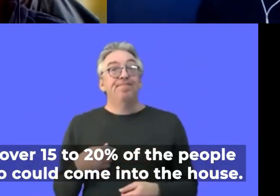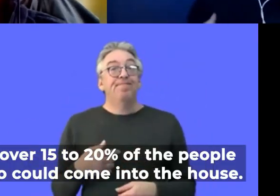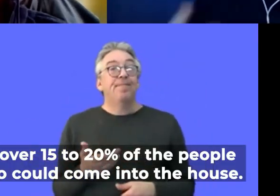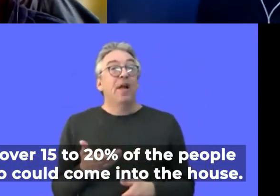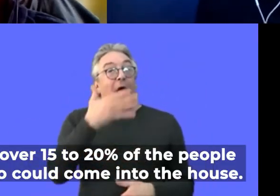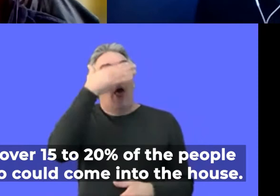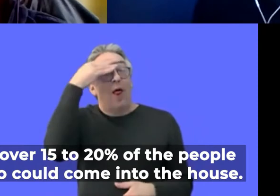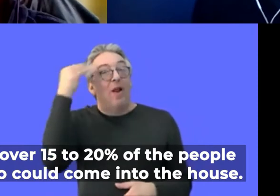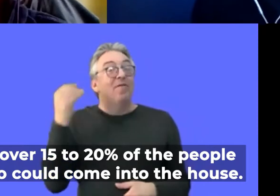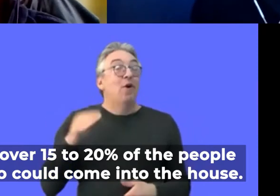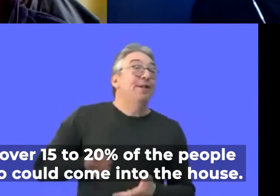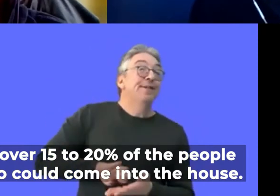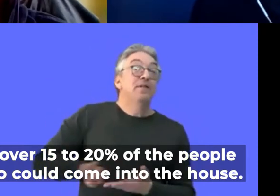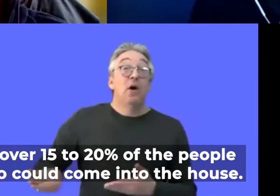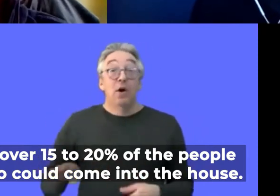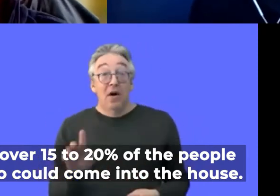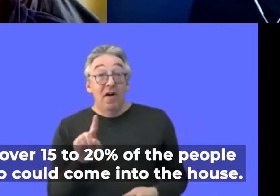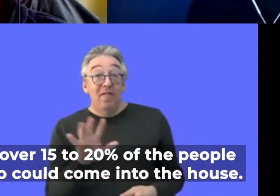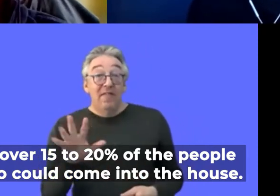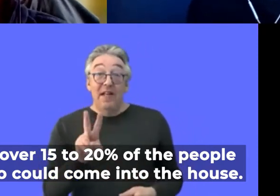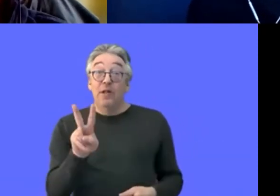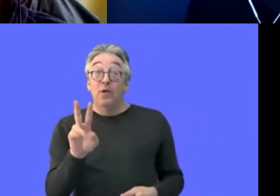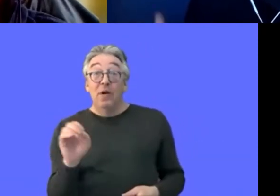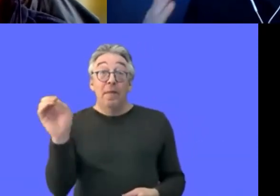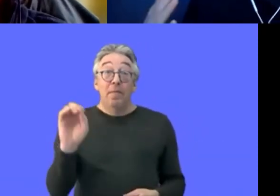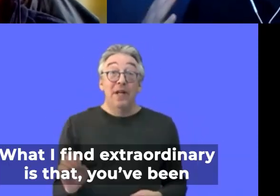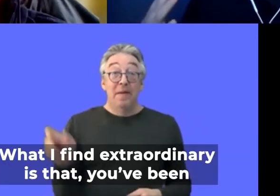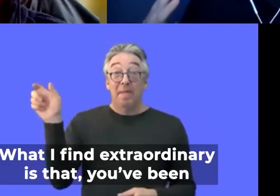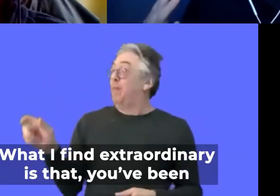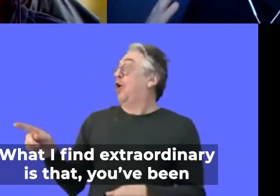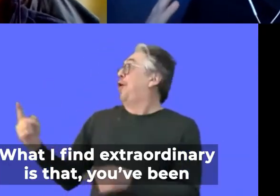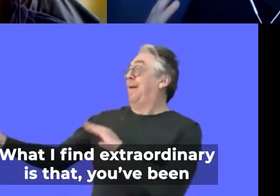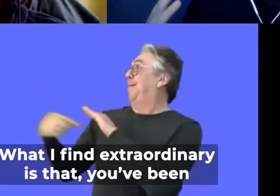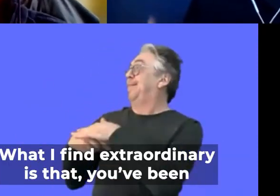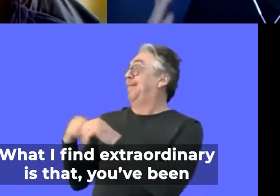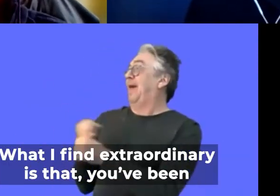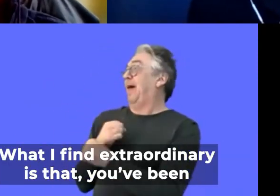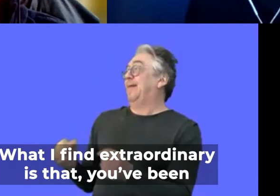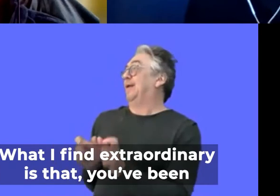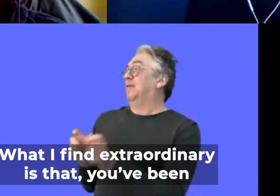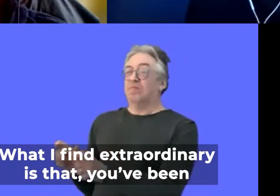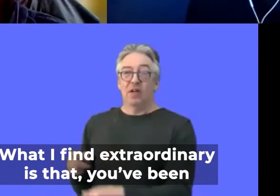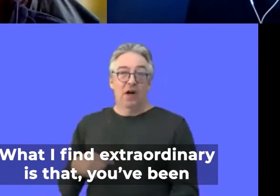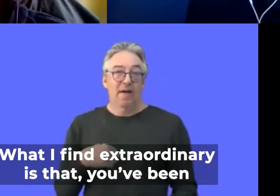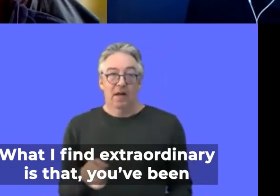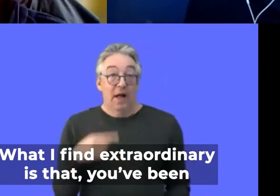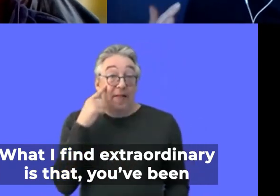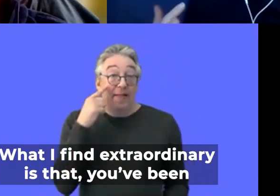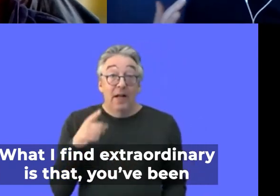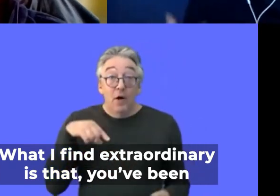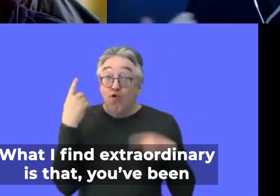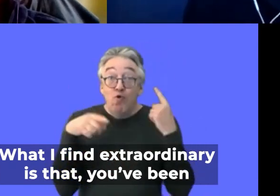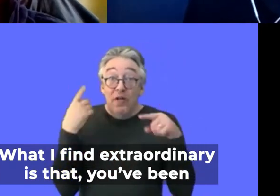over, I don't know, 15 to 20% of the people who could come into the house. And what I find extraordinary is that